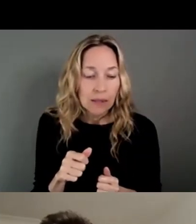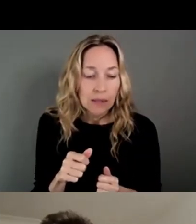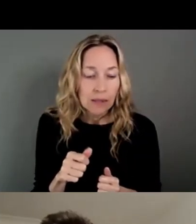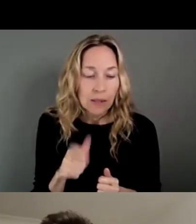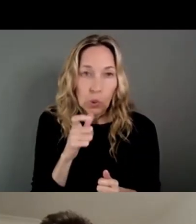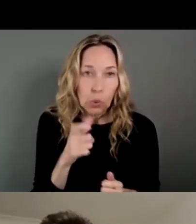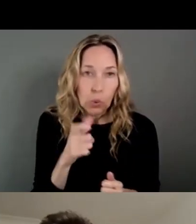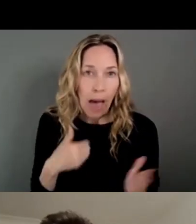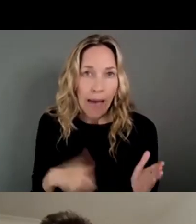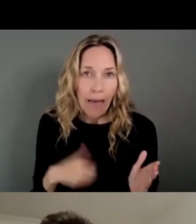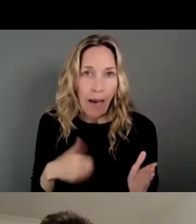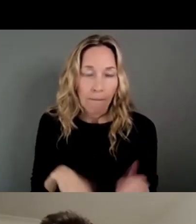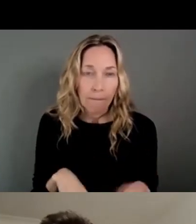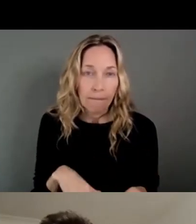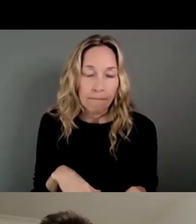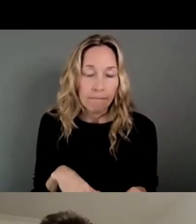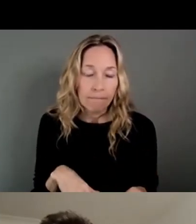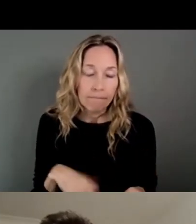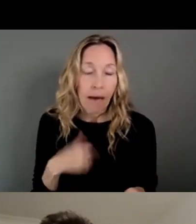whenever possible.